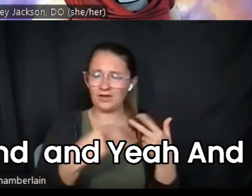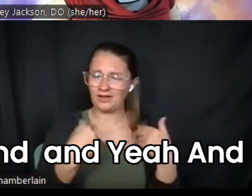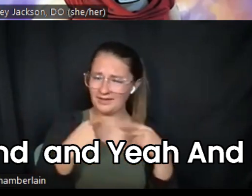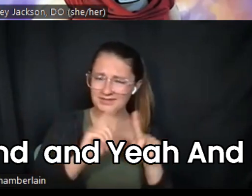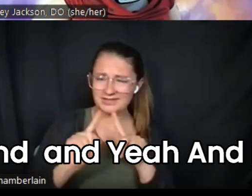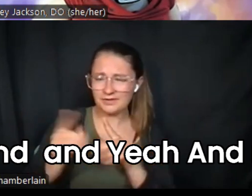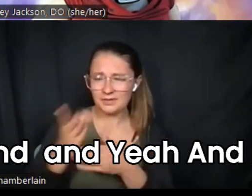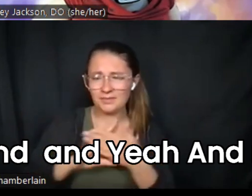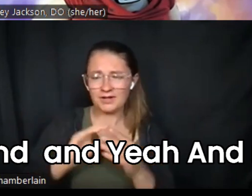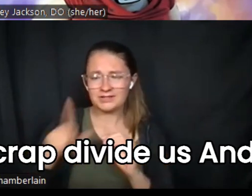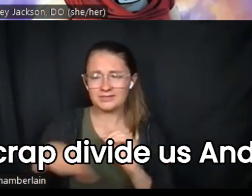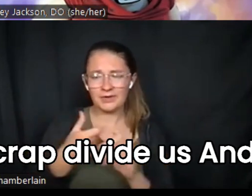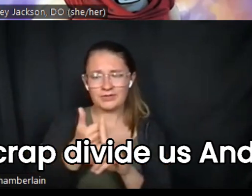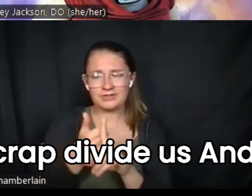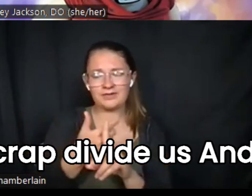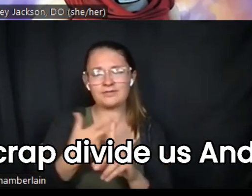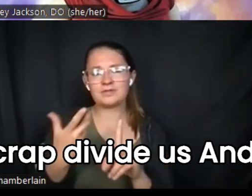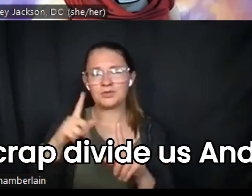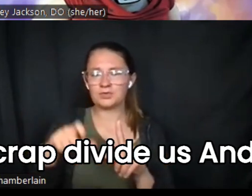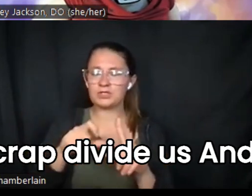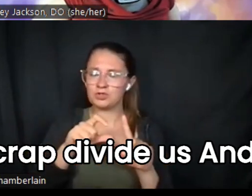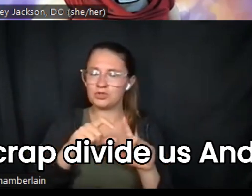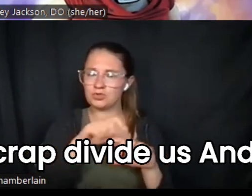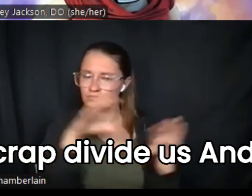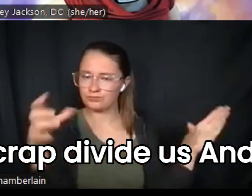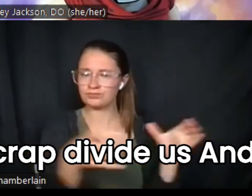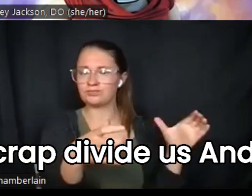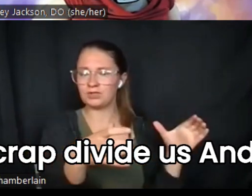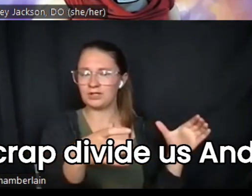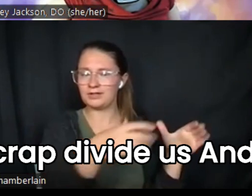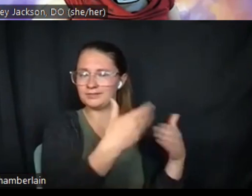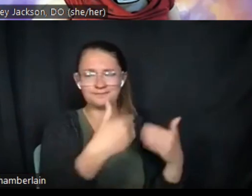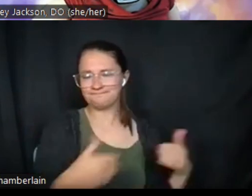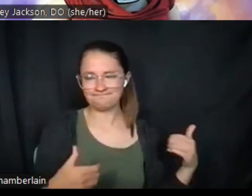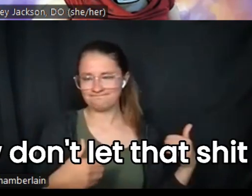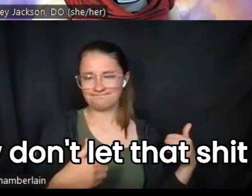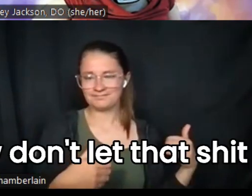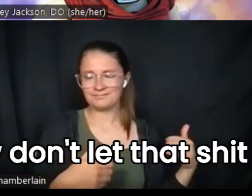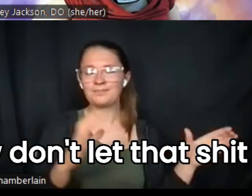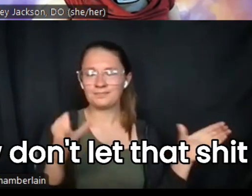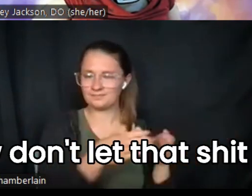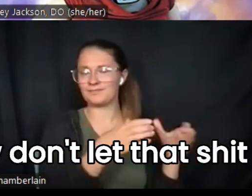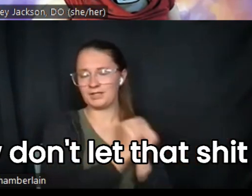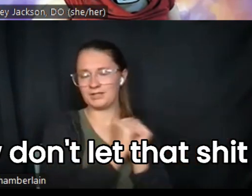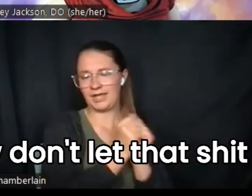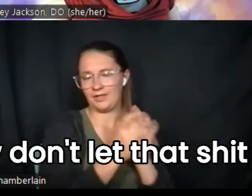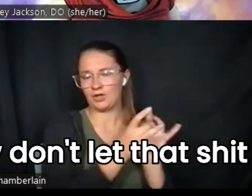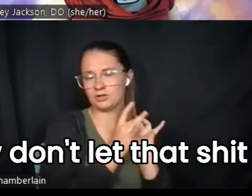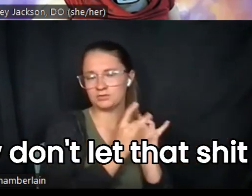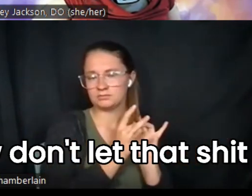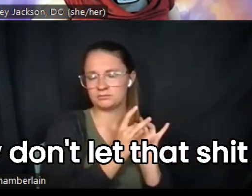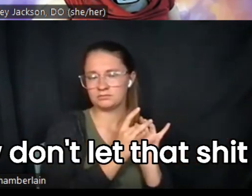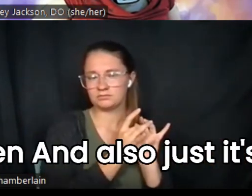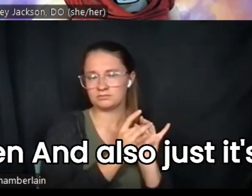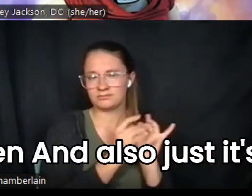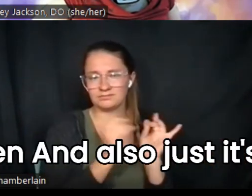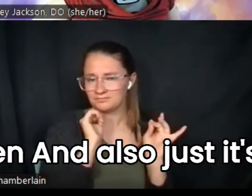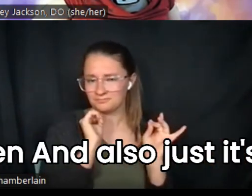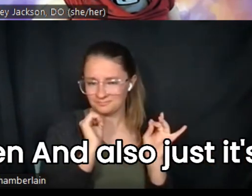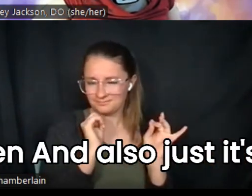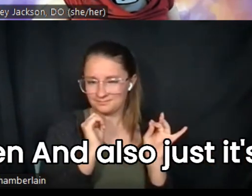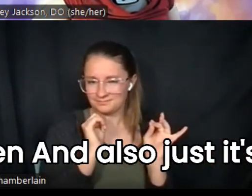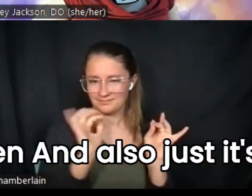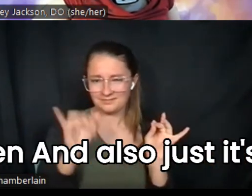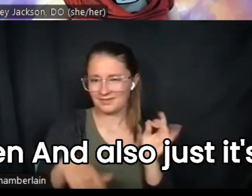and not to let that crap divide us. And so, don't let that shit get in